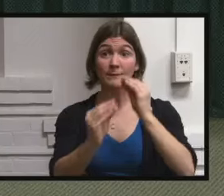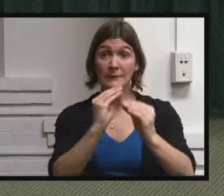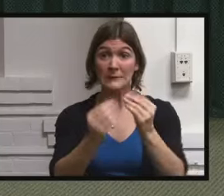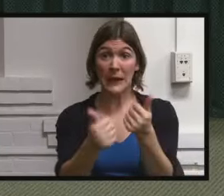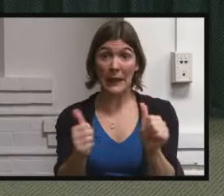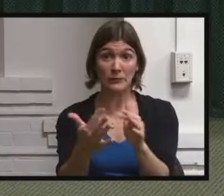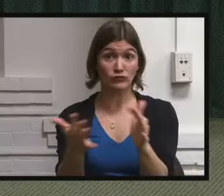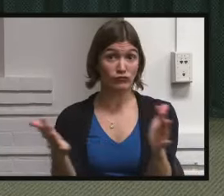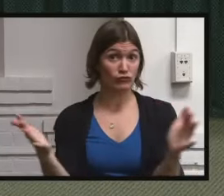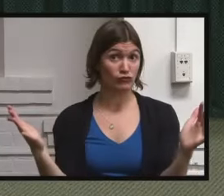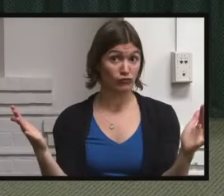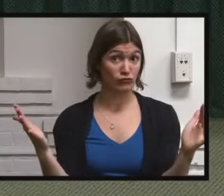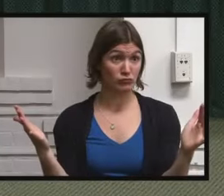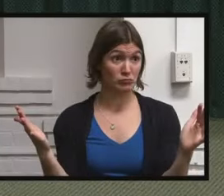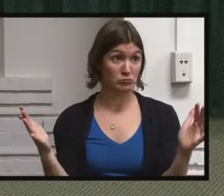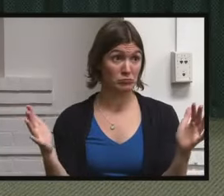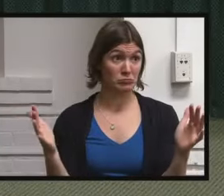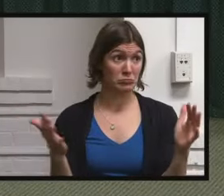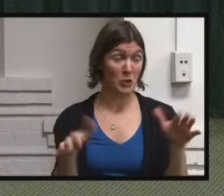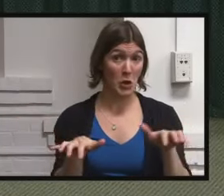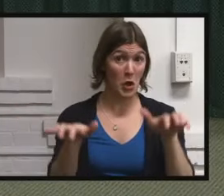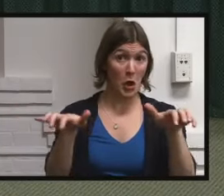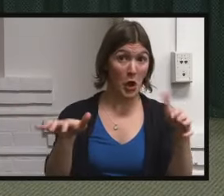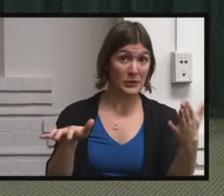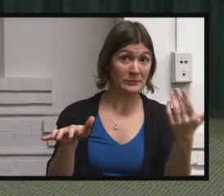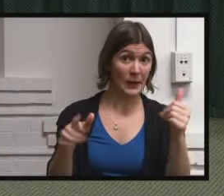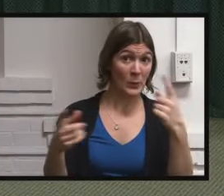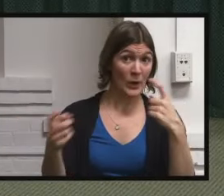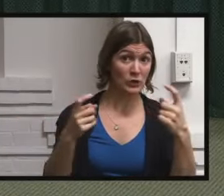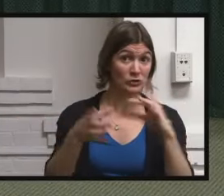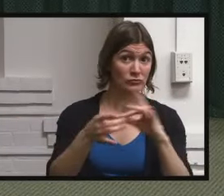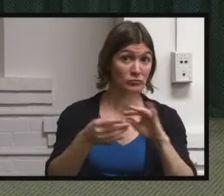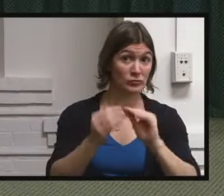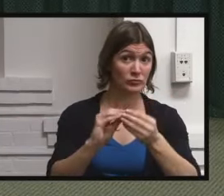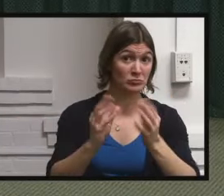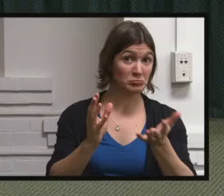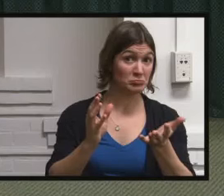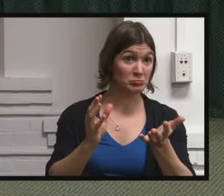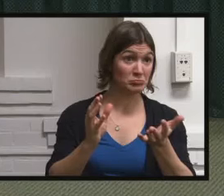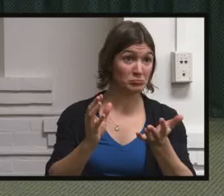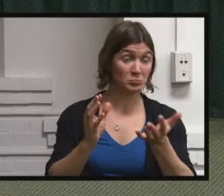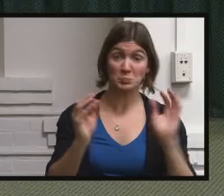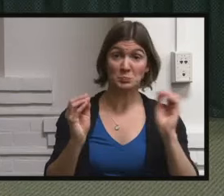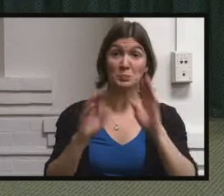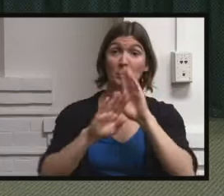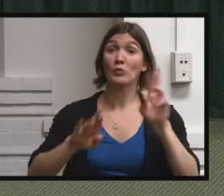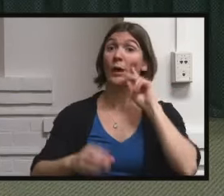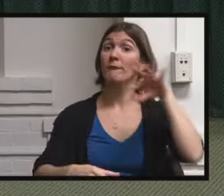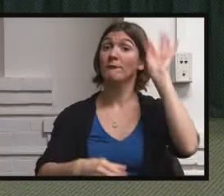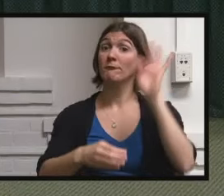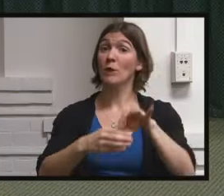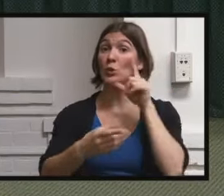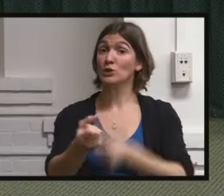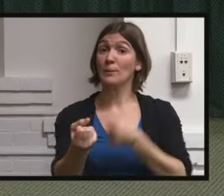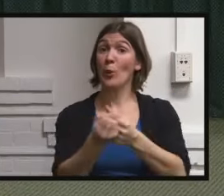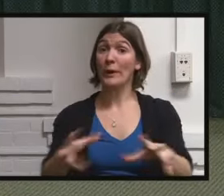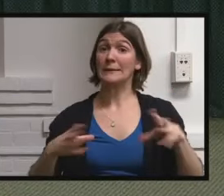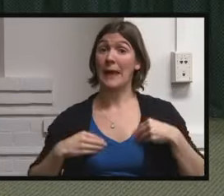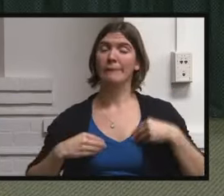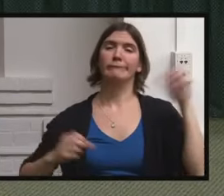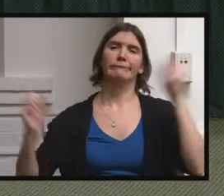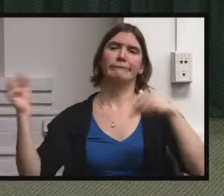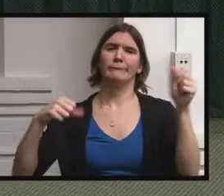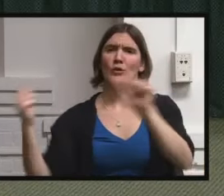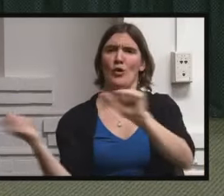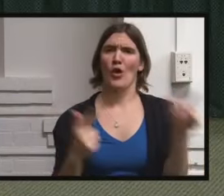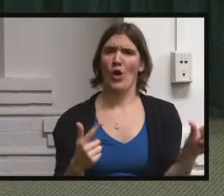on the board? Any discussion, any changes from anybody who's in attendance? Hearing none, all those in favor, please say aye.